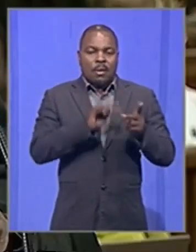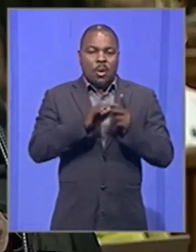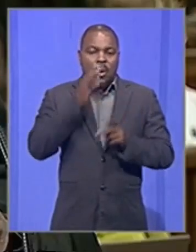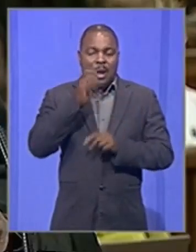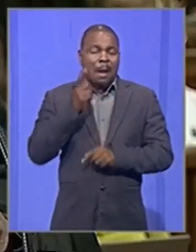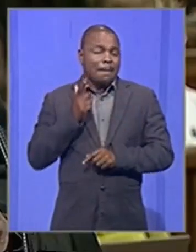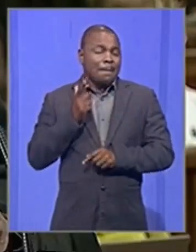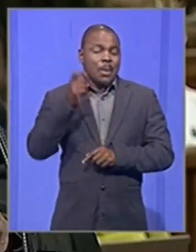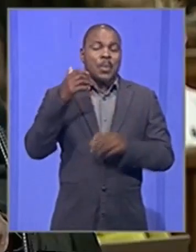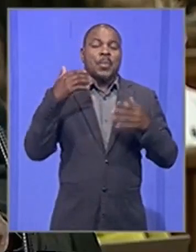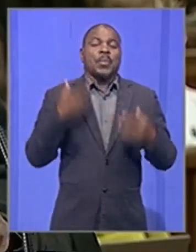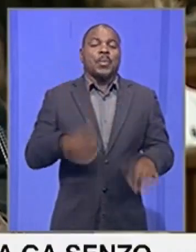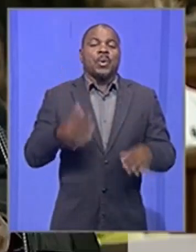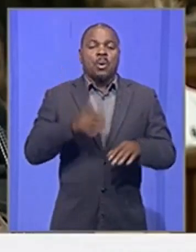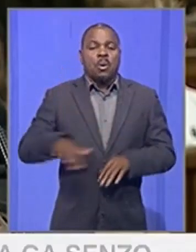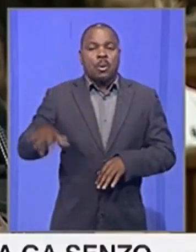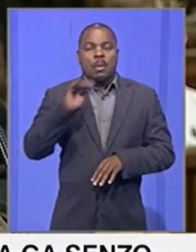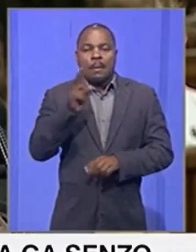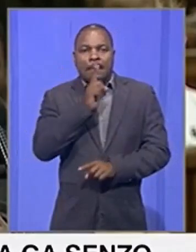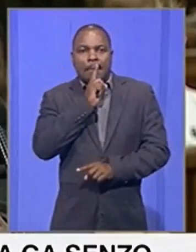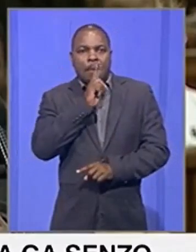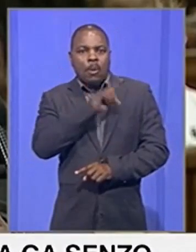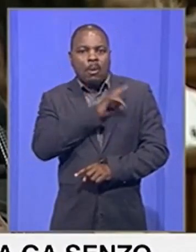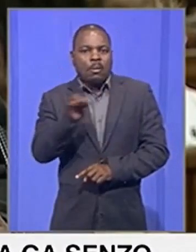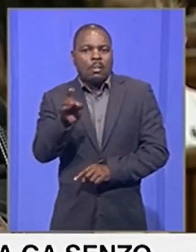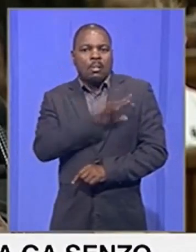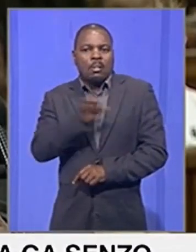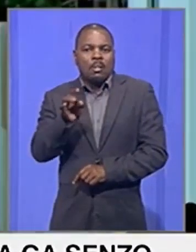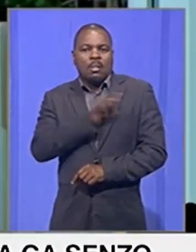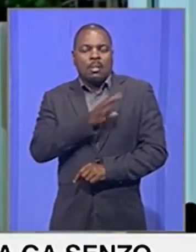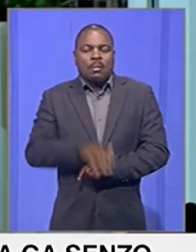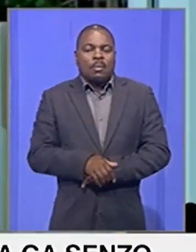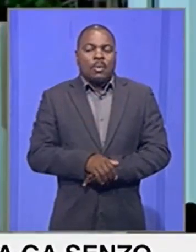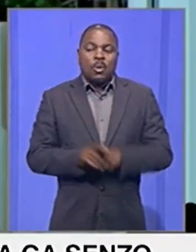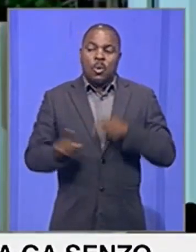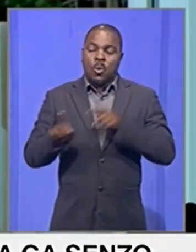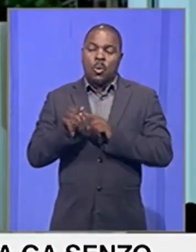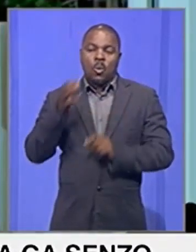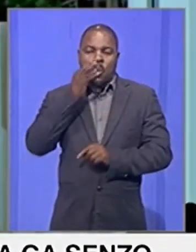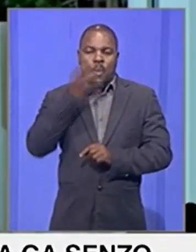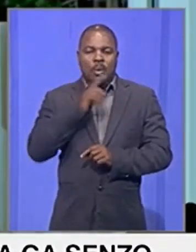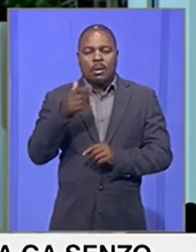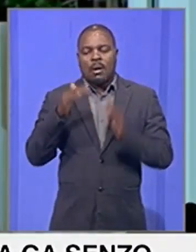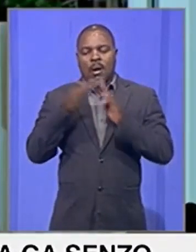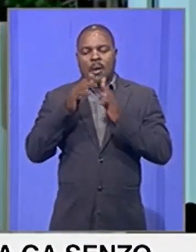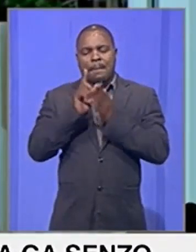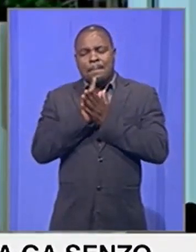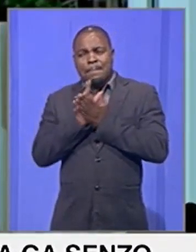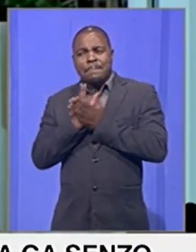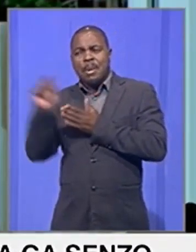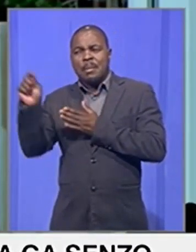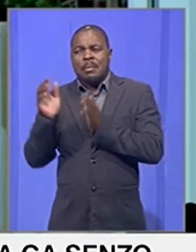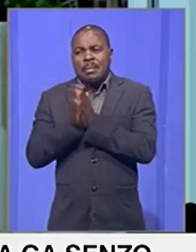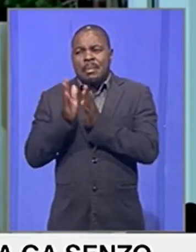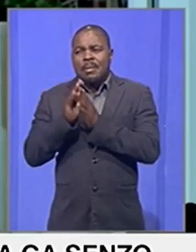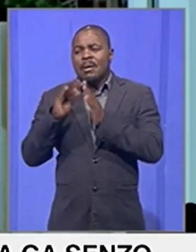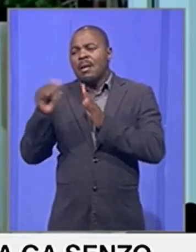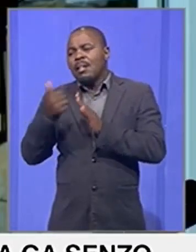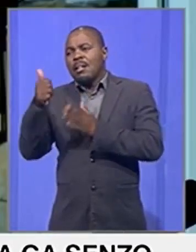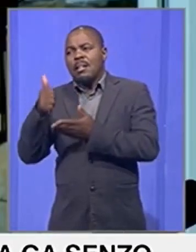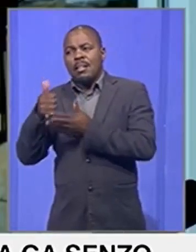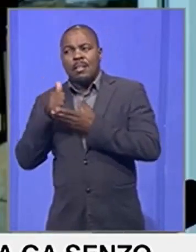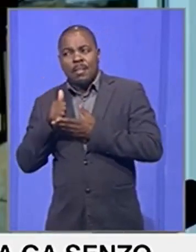godimo thata o tlogetse mongwe le mongwe ka tidimalo ka ntlha ya letshogo. A re o ne a tabogela kwa ntle ga ntlo go batla thuso kwa baagisanyeng